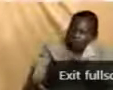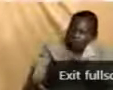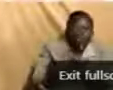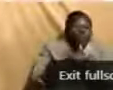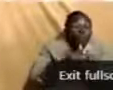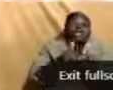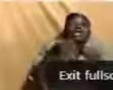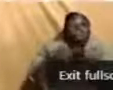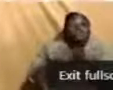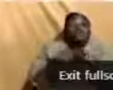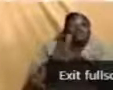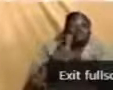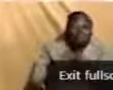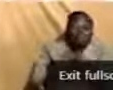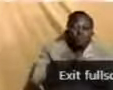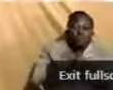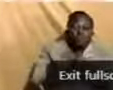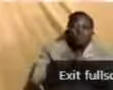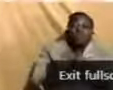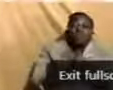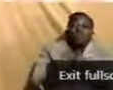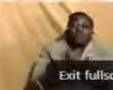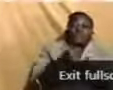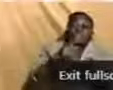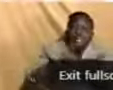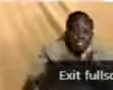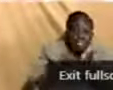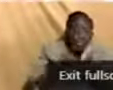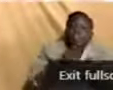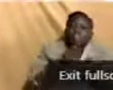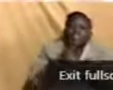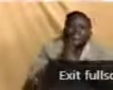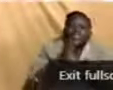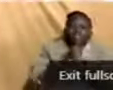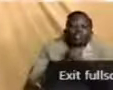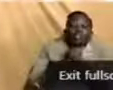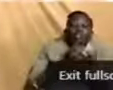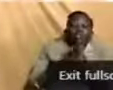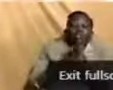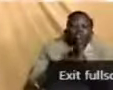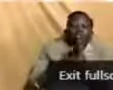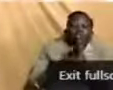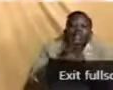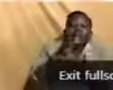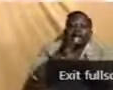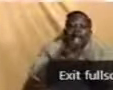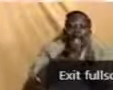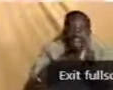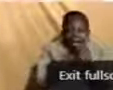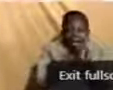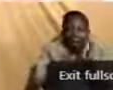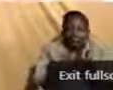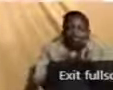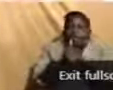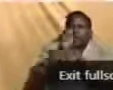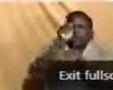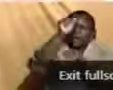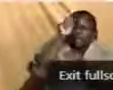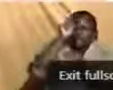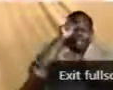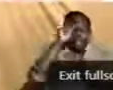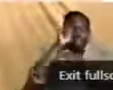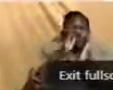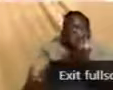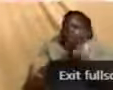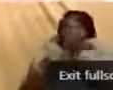do. He was violating Article 2, Clause 2. This is the one article the AG and others of the